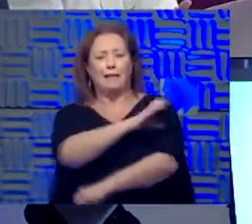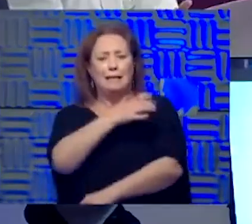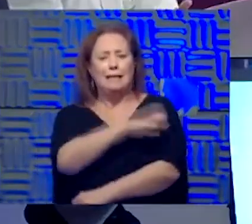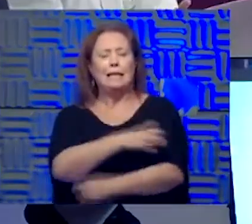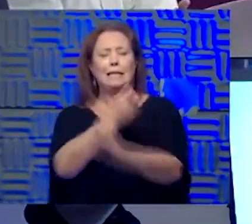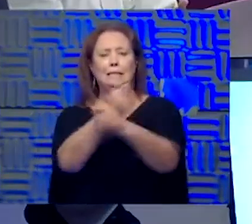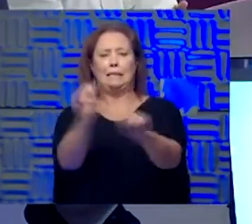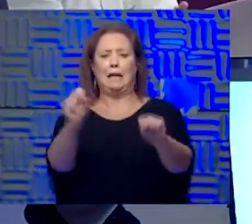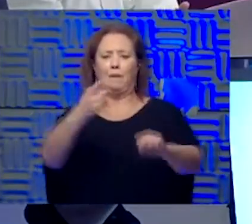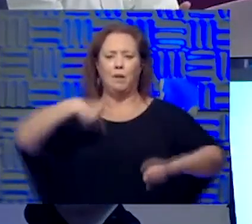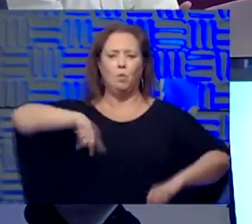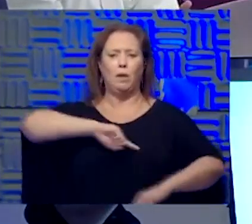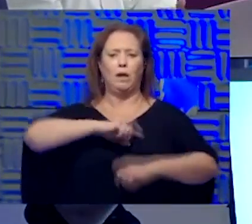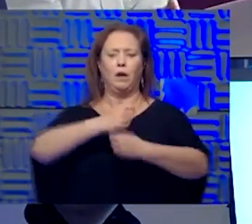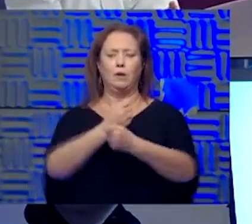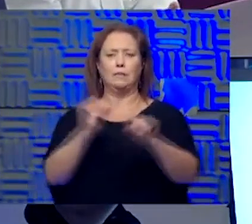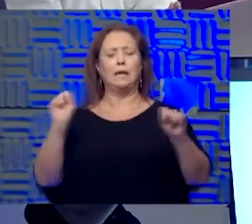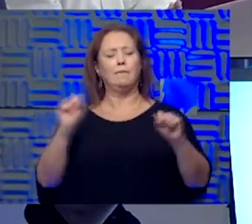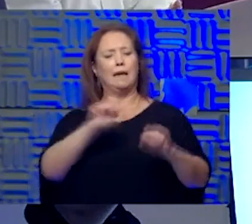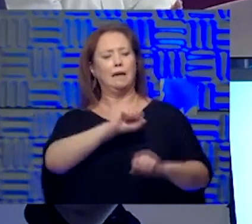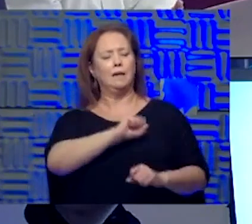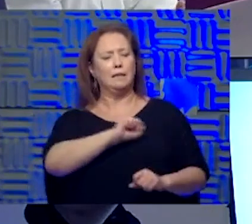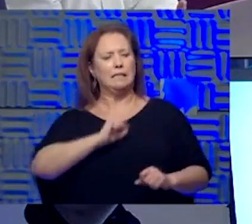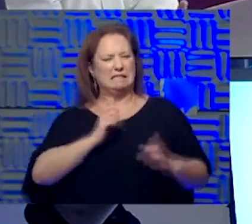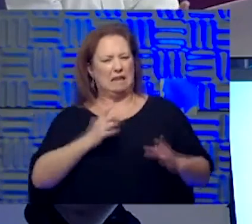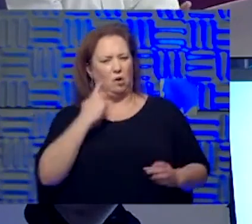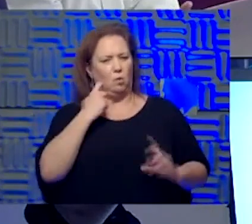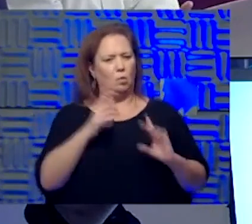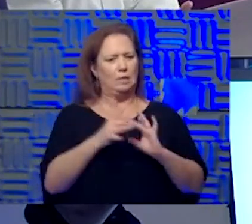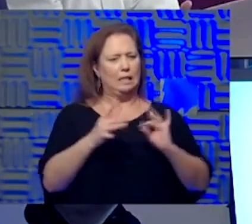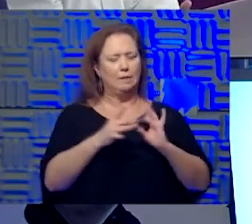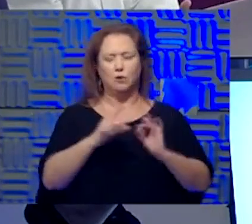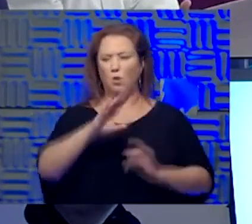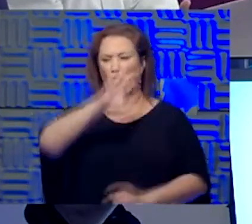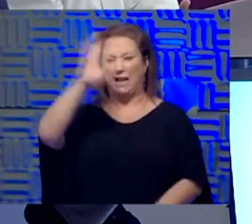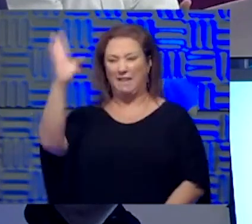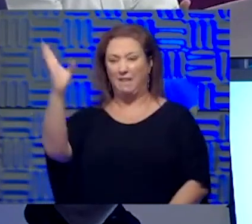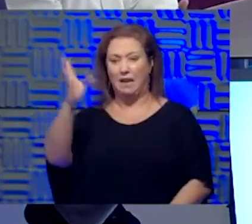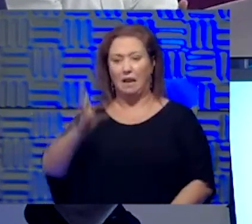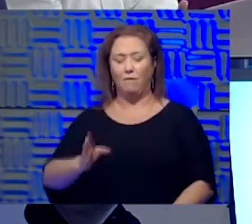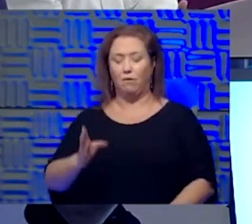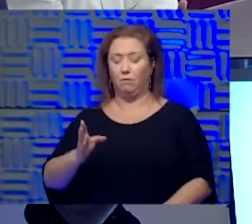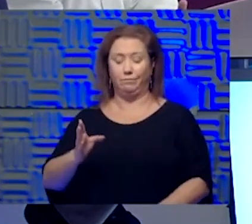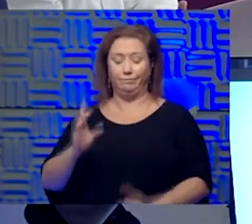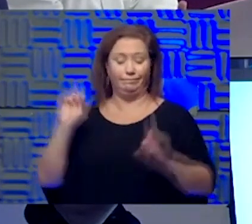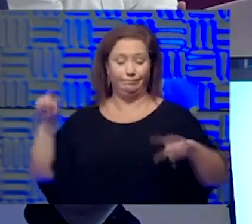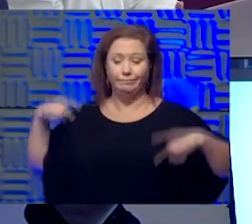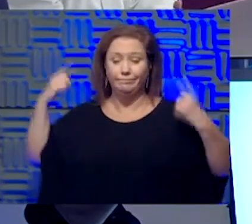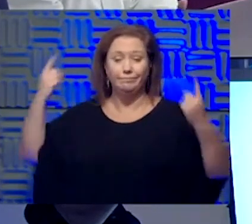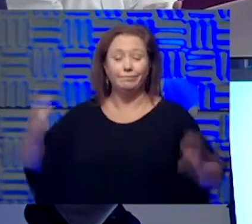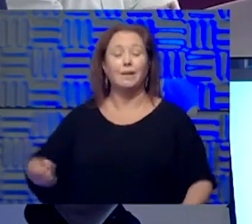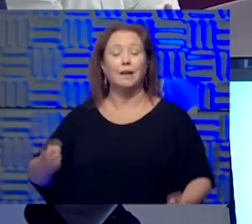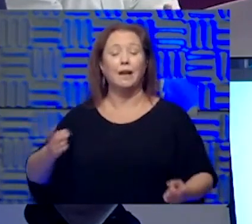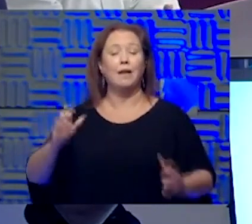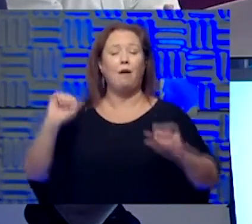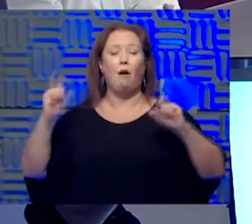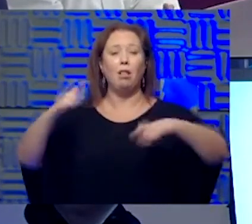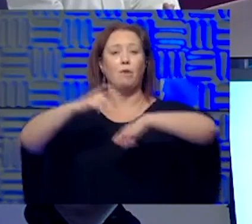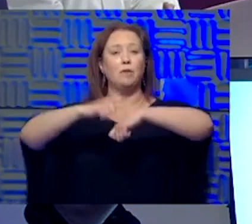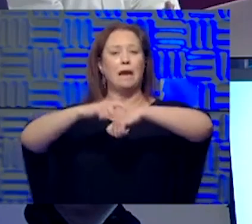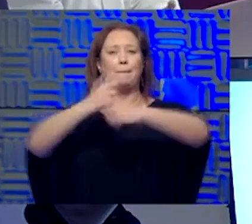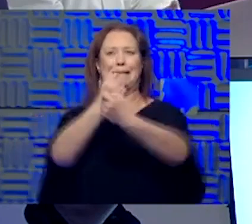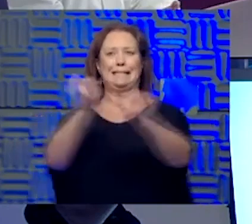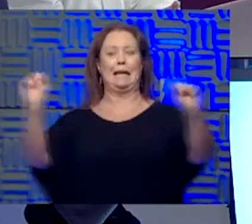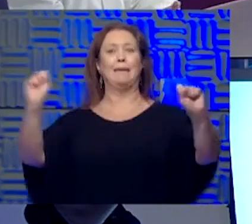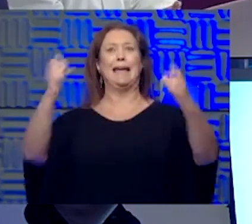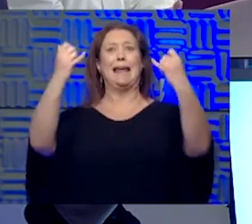safe. And Senator mentioned a little bit ago, and it's true, we've never been safer. I mean, if you think about that, the things we're putting